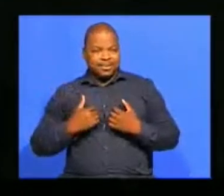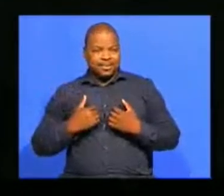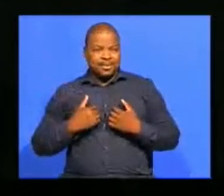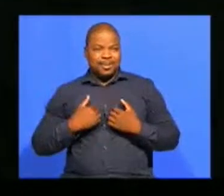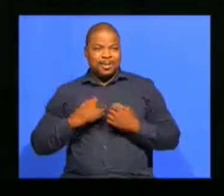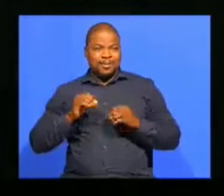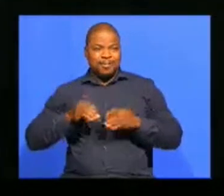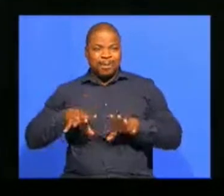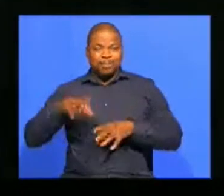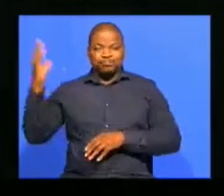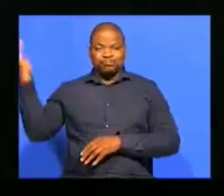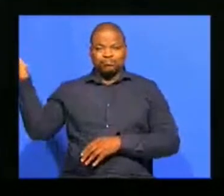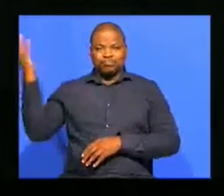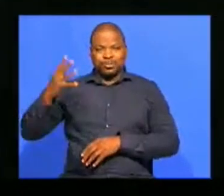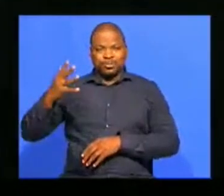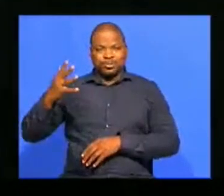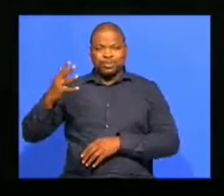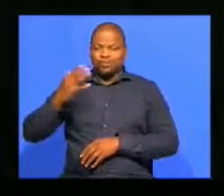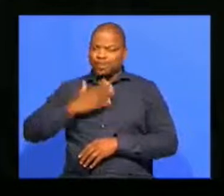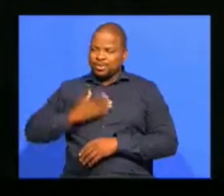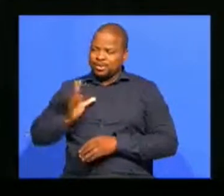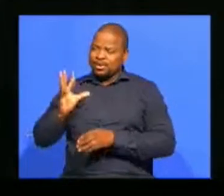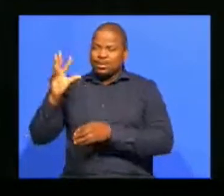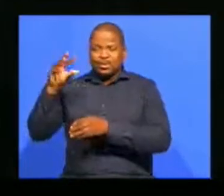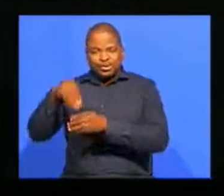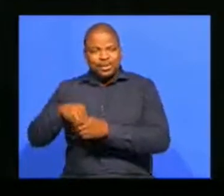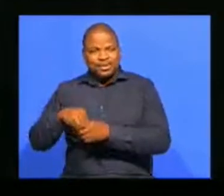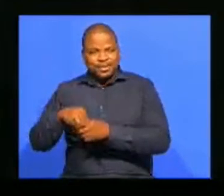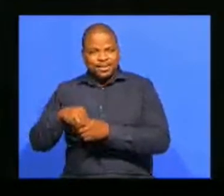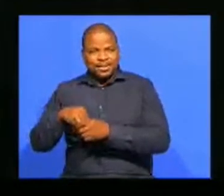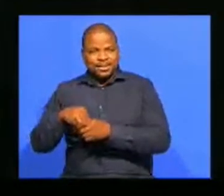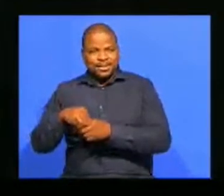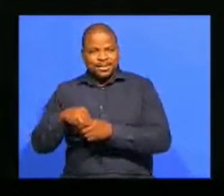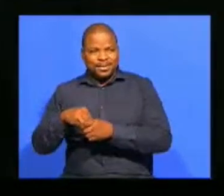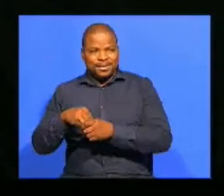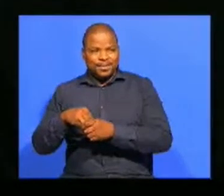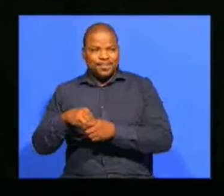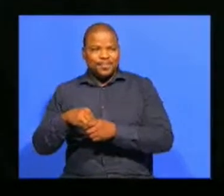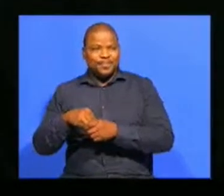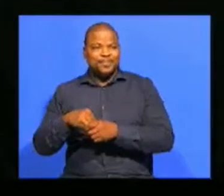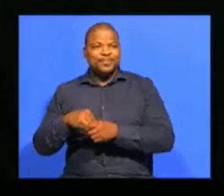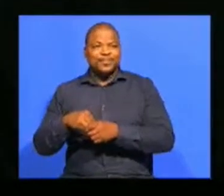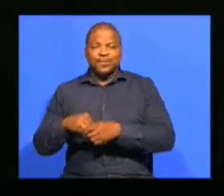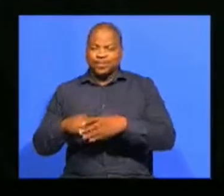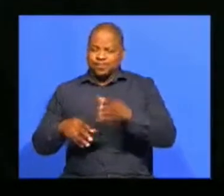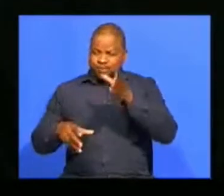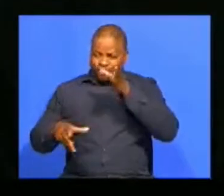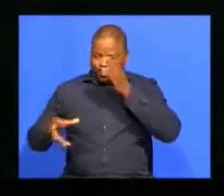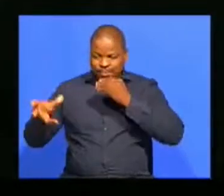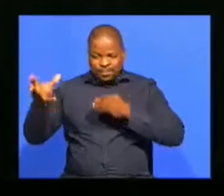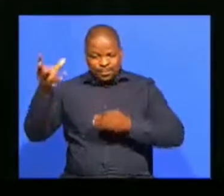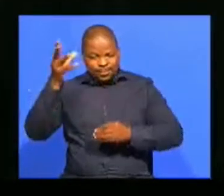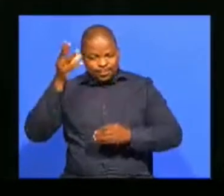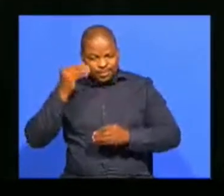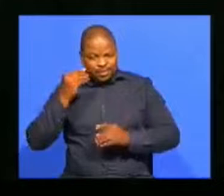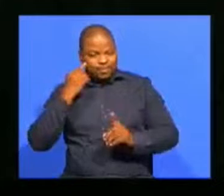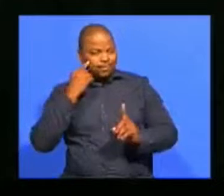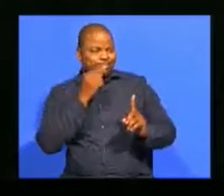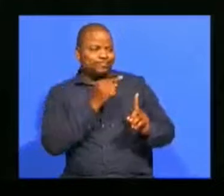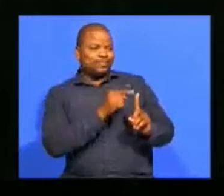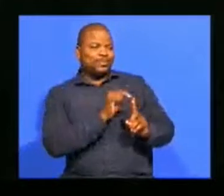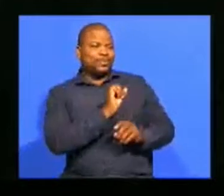public lecture. Come to it and be in awe of this